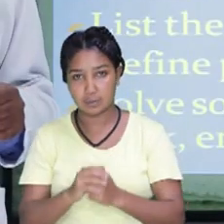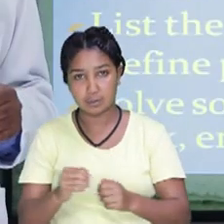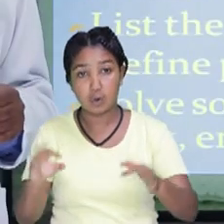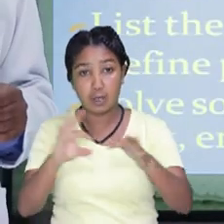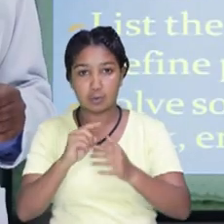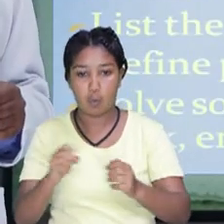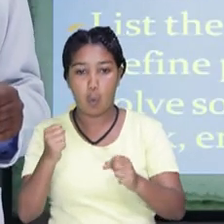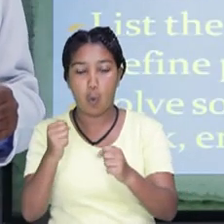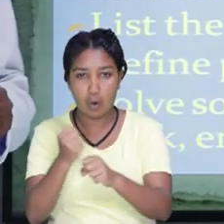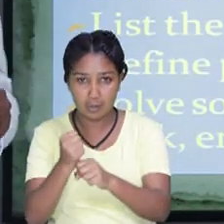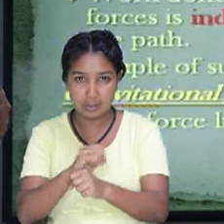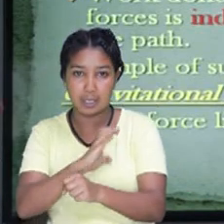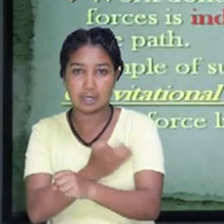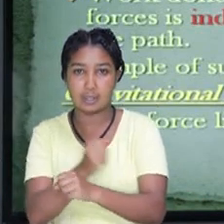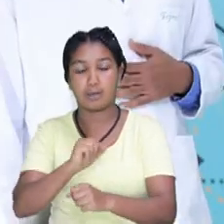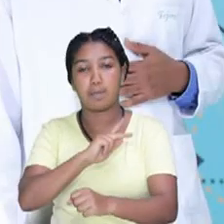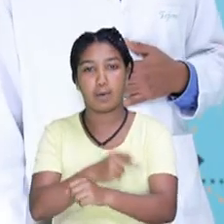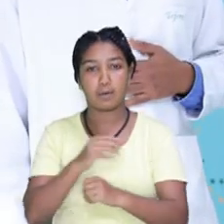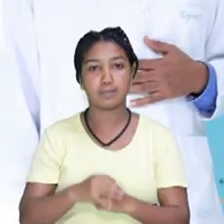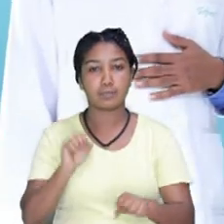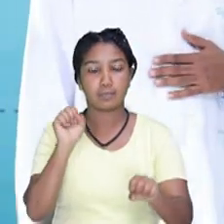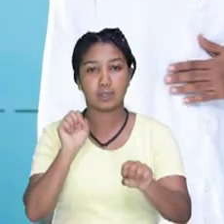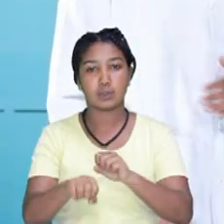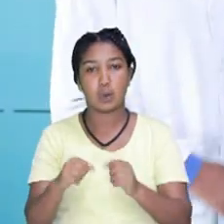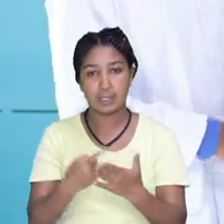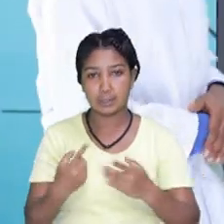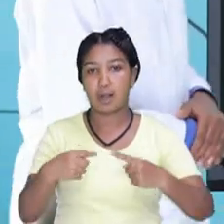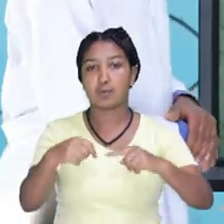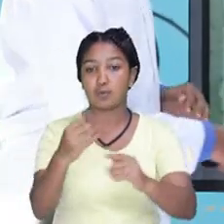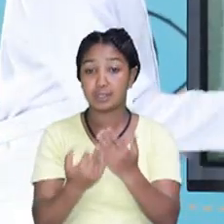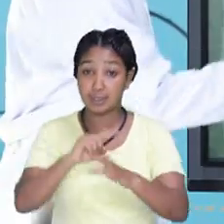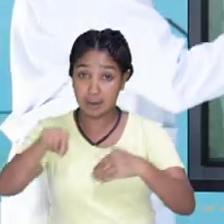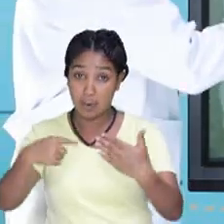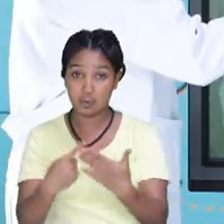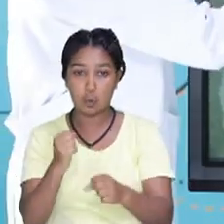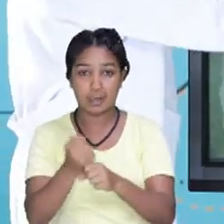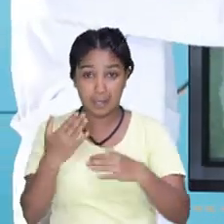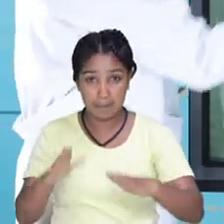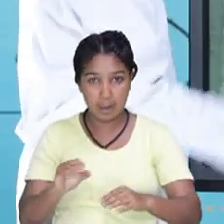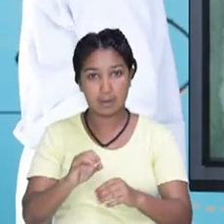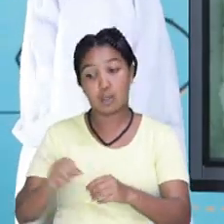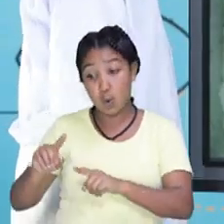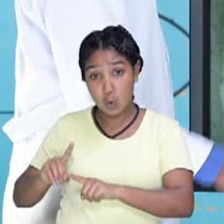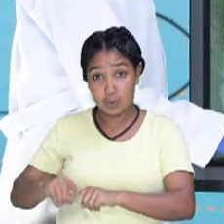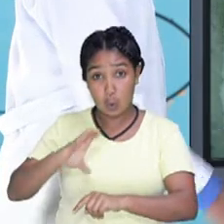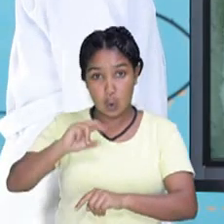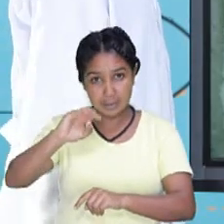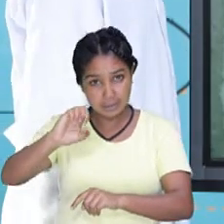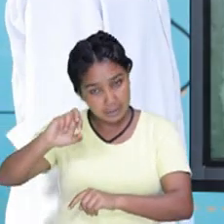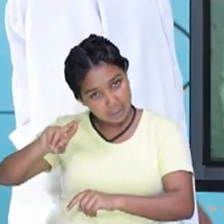concerning on work, energy and power. So let's try to discuss about work done by conservative